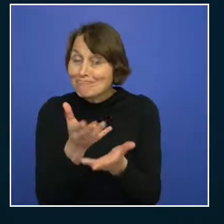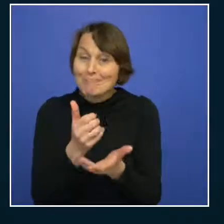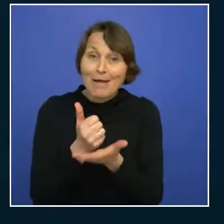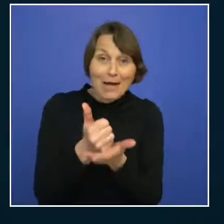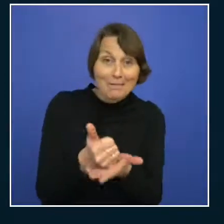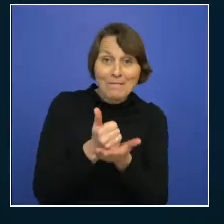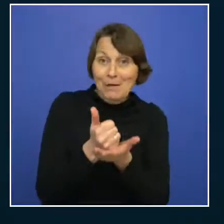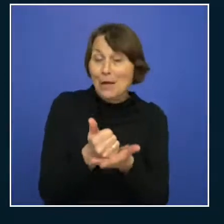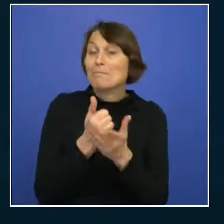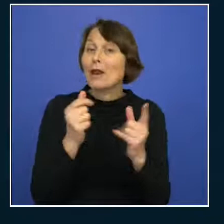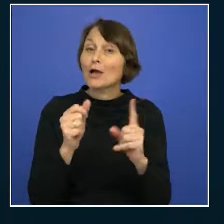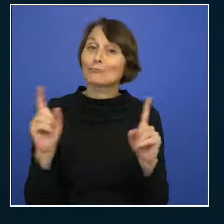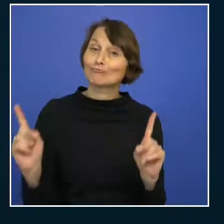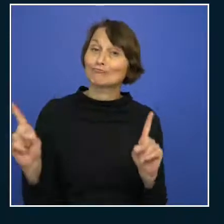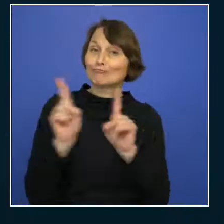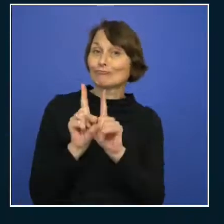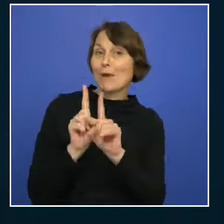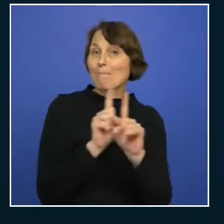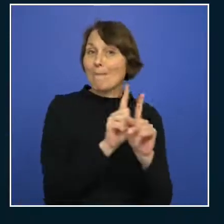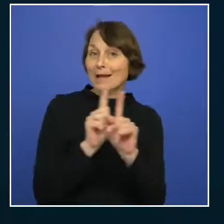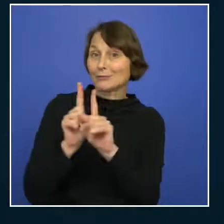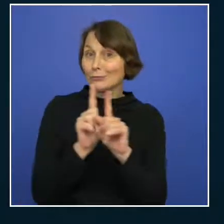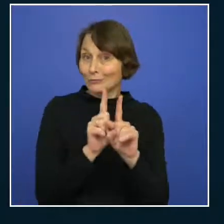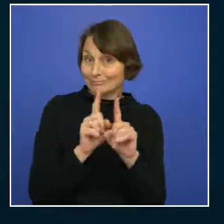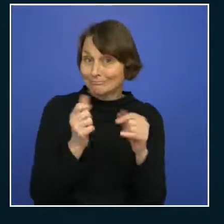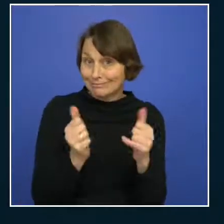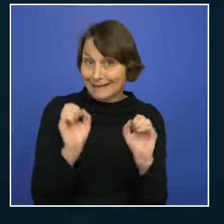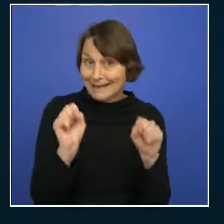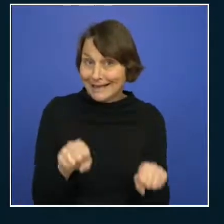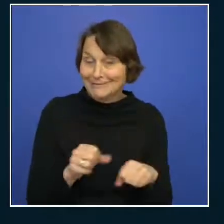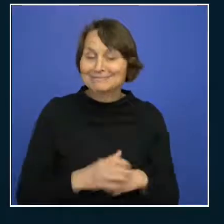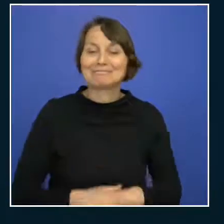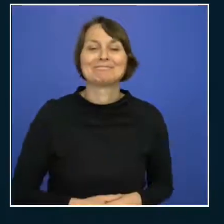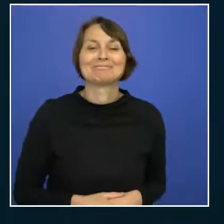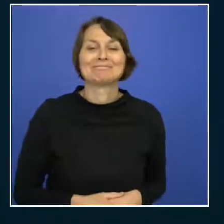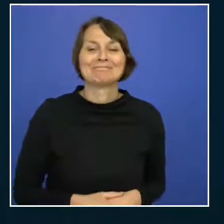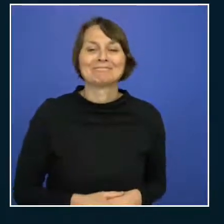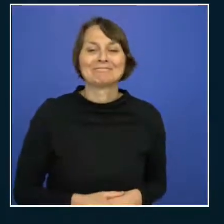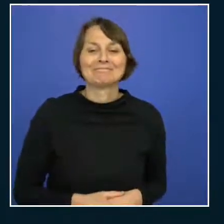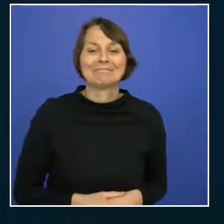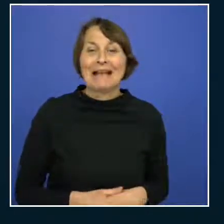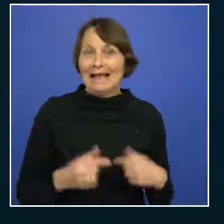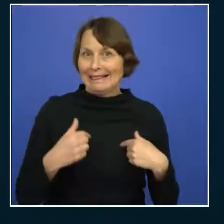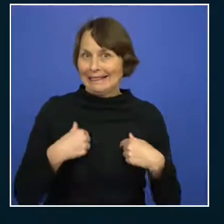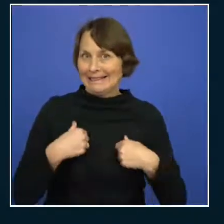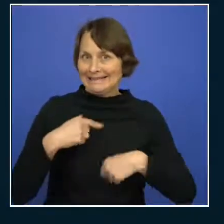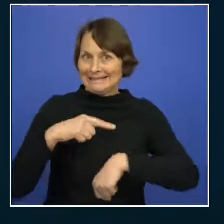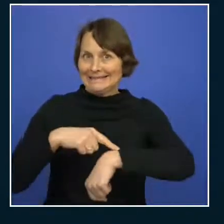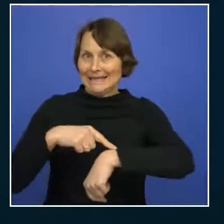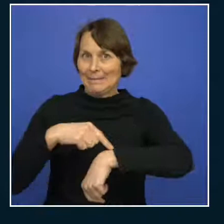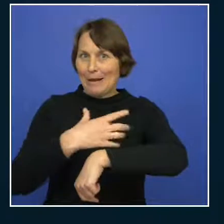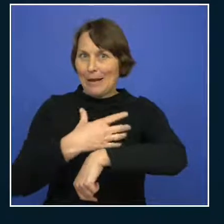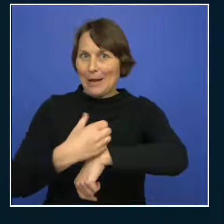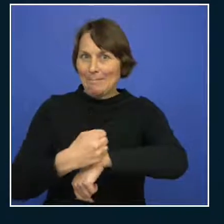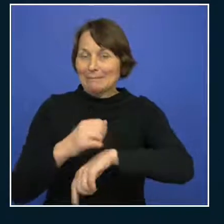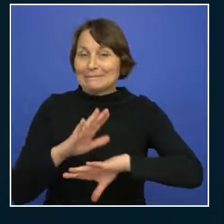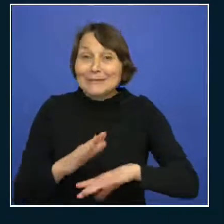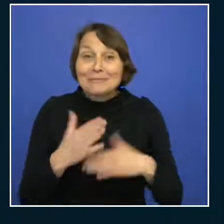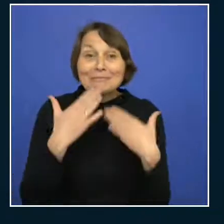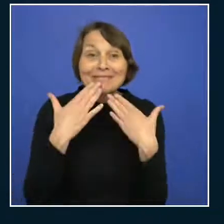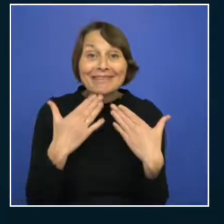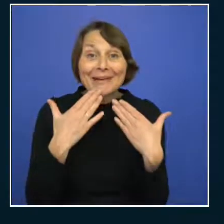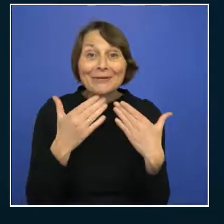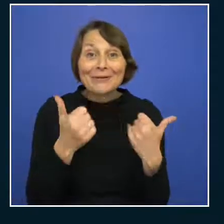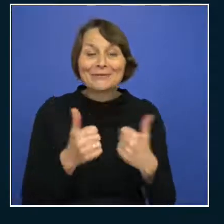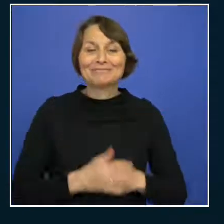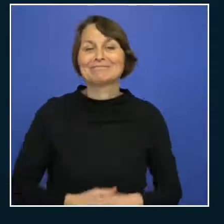mentorship. Great tip. Well, I think we're out of time right now, but it was a great session. Thank you. Thank you